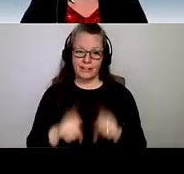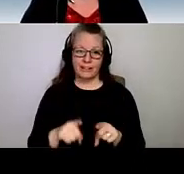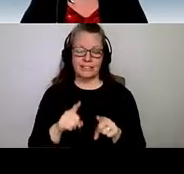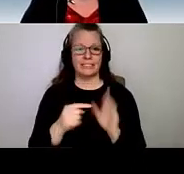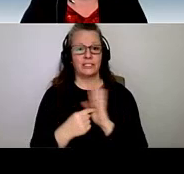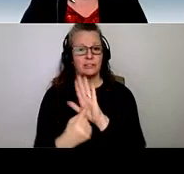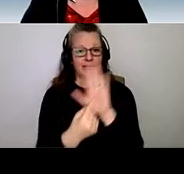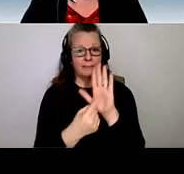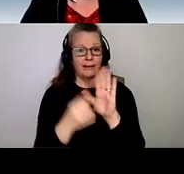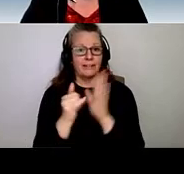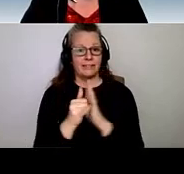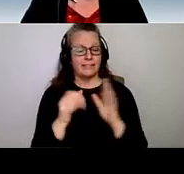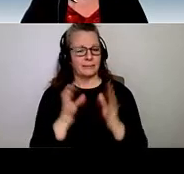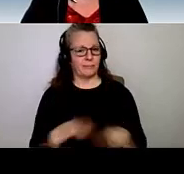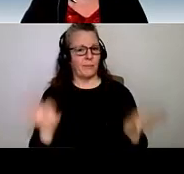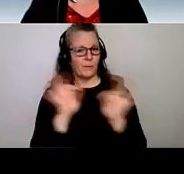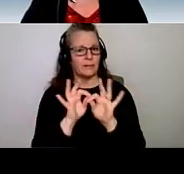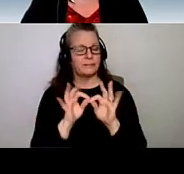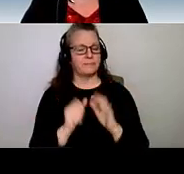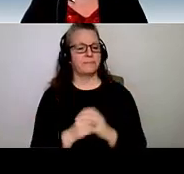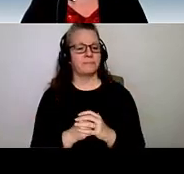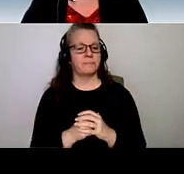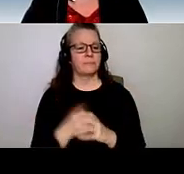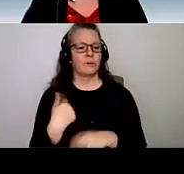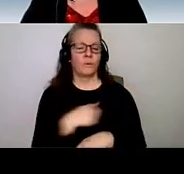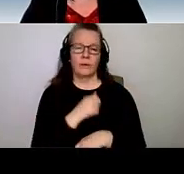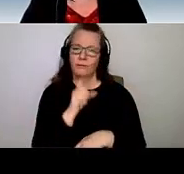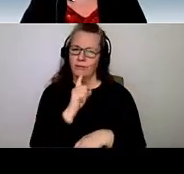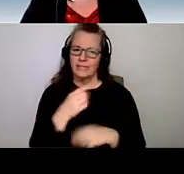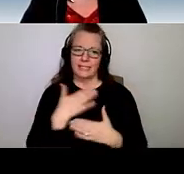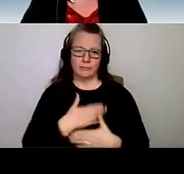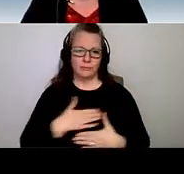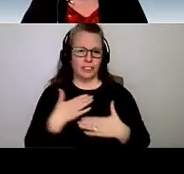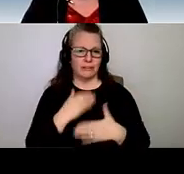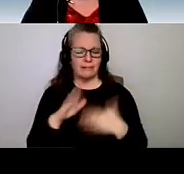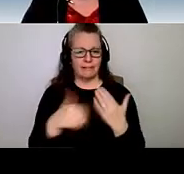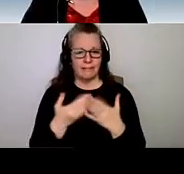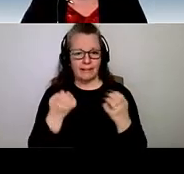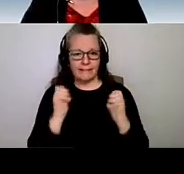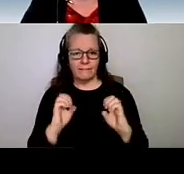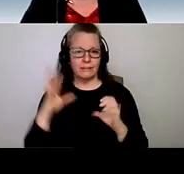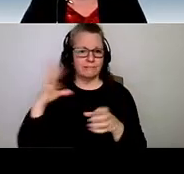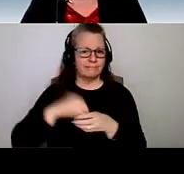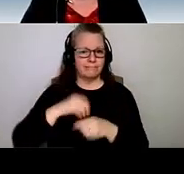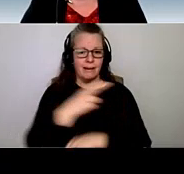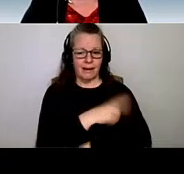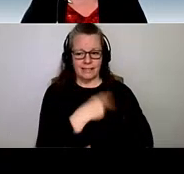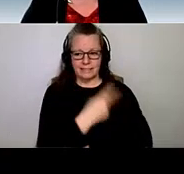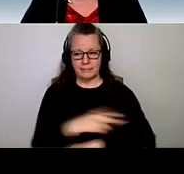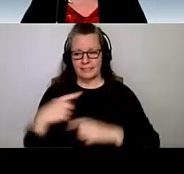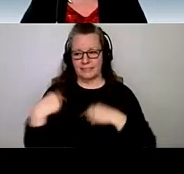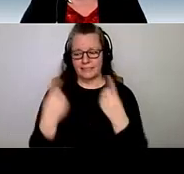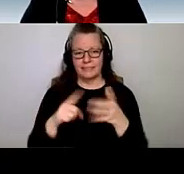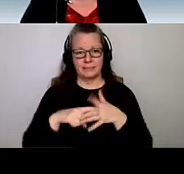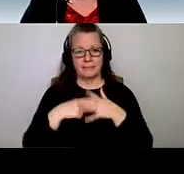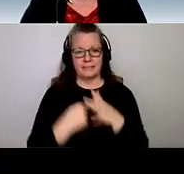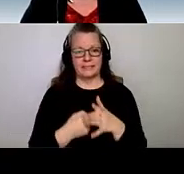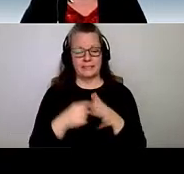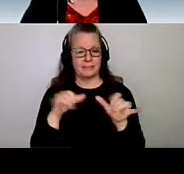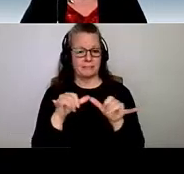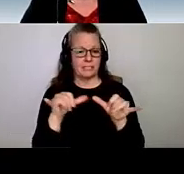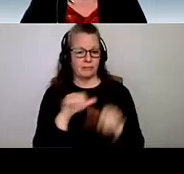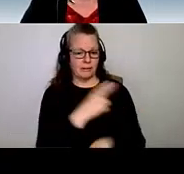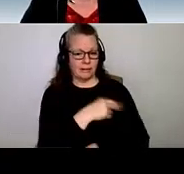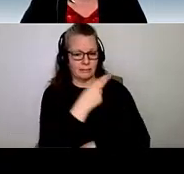transparency is important, and we are really appreciative of efforts and engagement of hospitals since we began measuring hospital costs, prices,